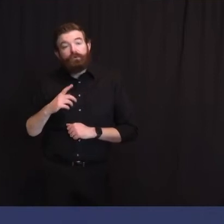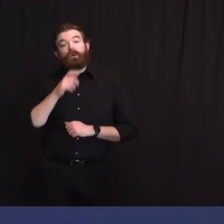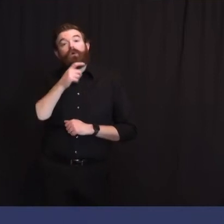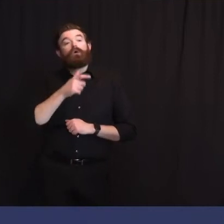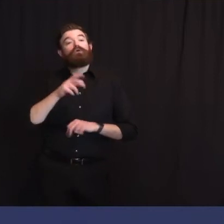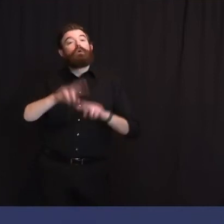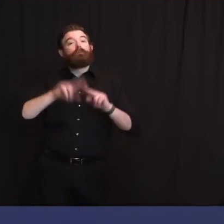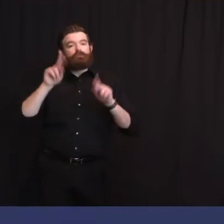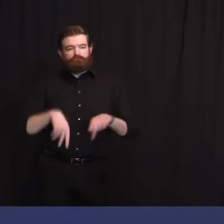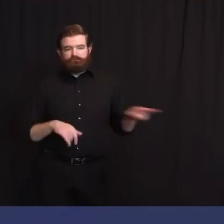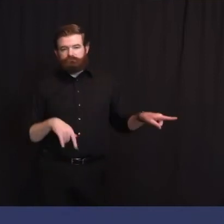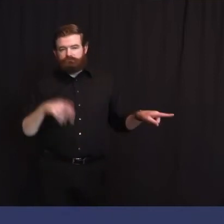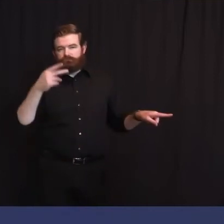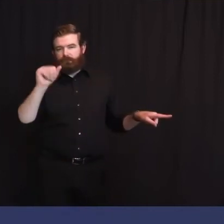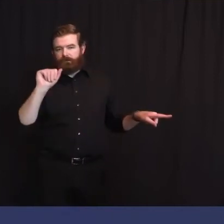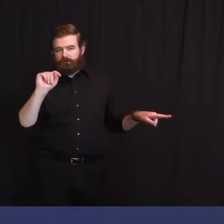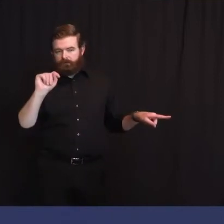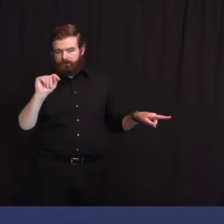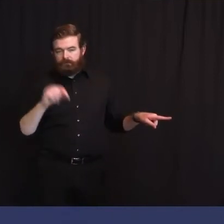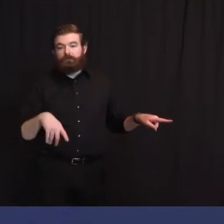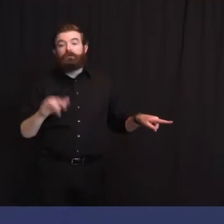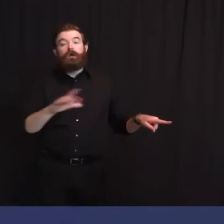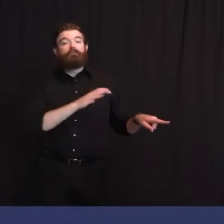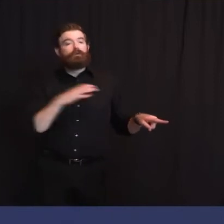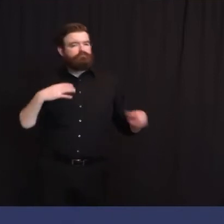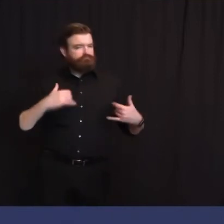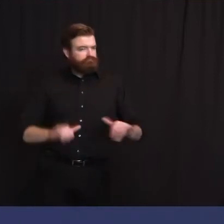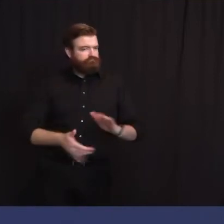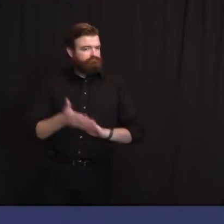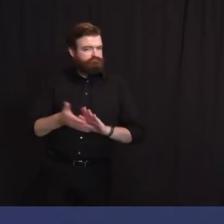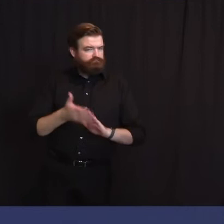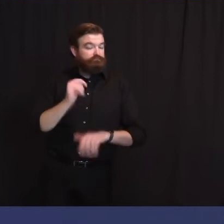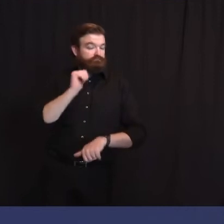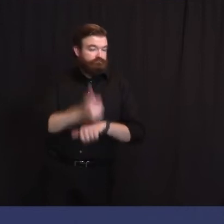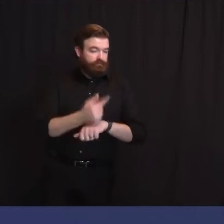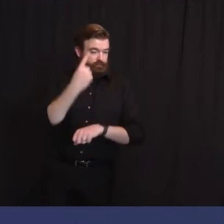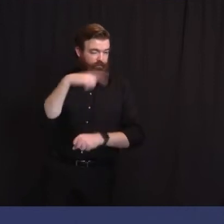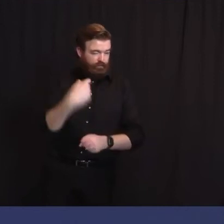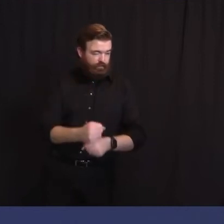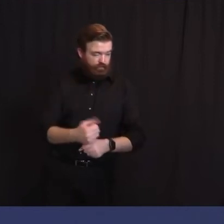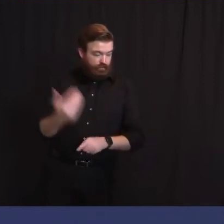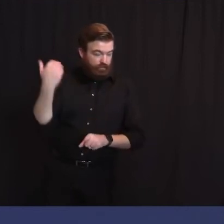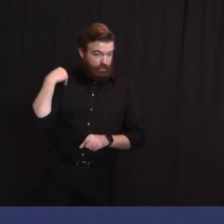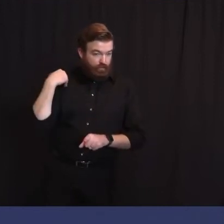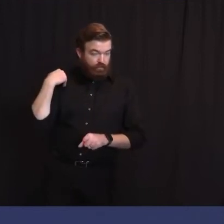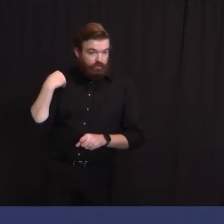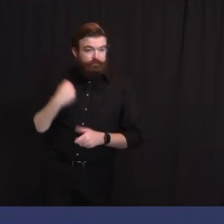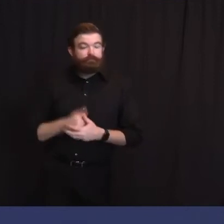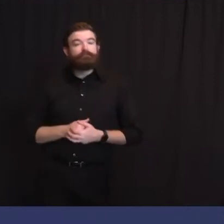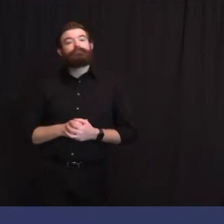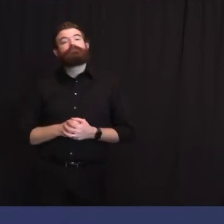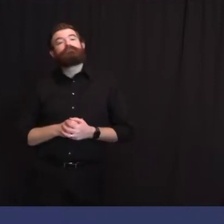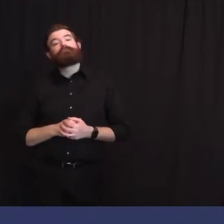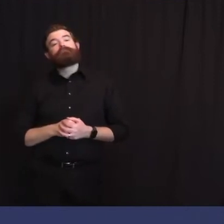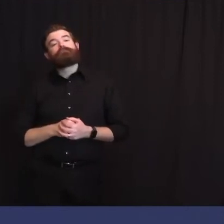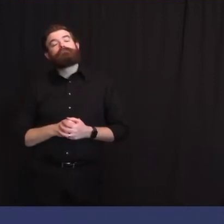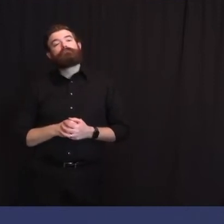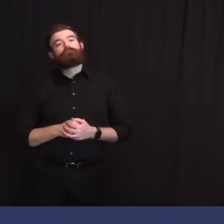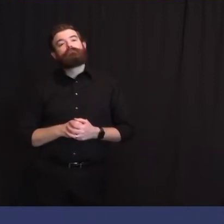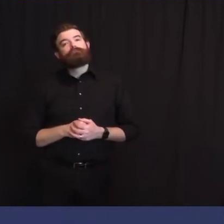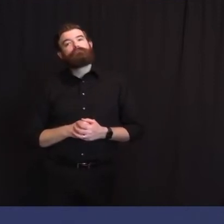commission. Just under a year ago, and I think that we were having the conversation earlier that right around today was when we